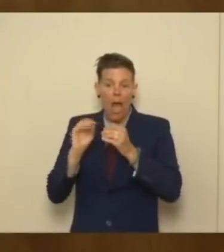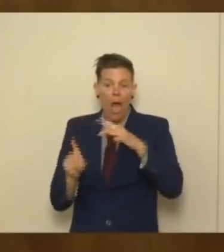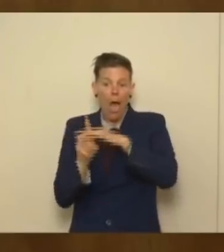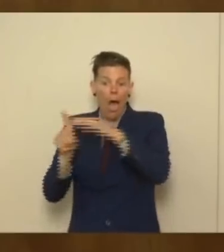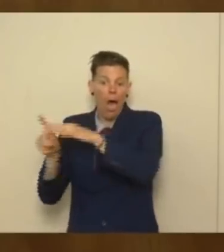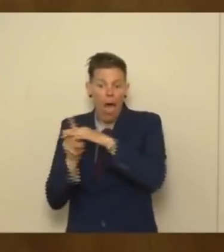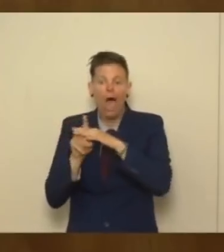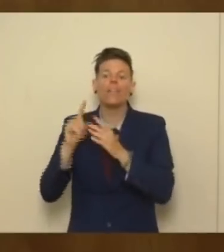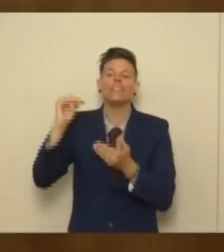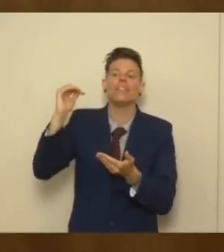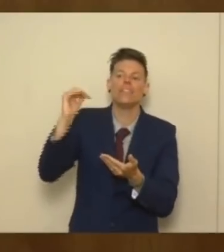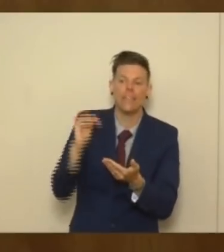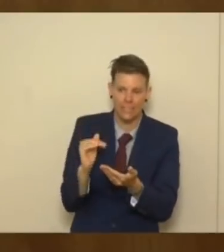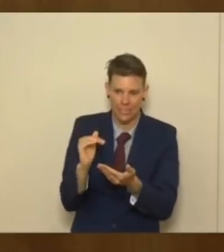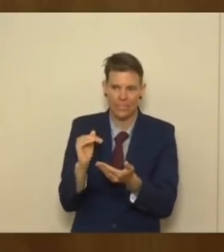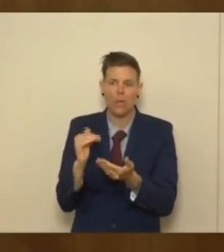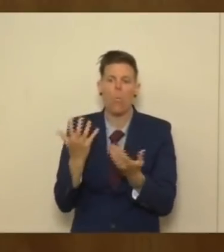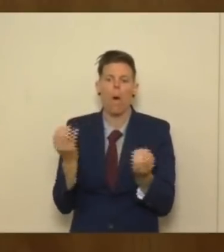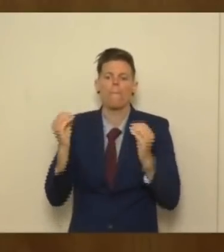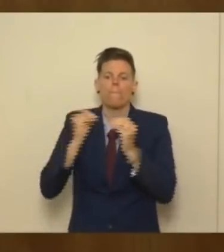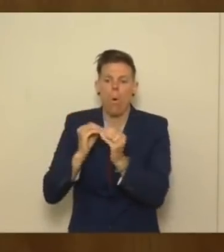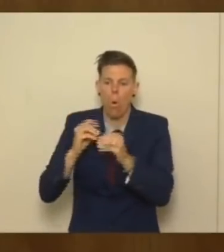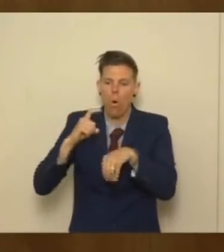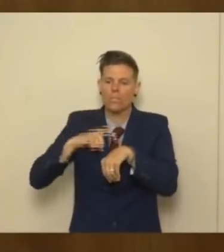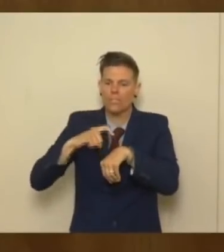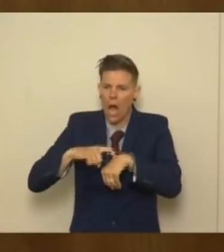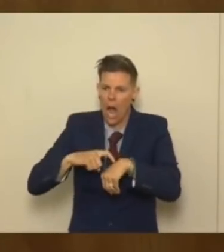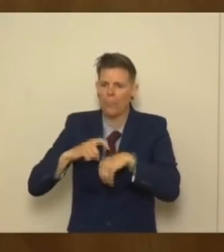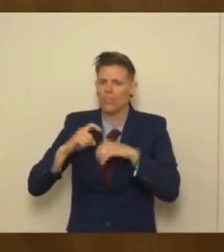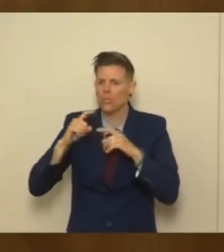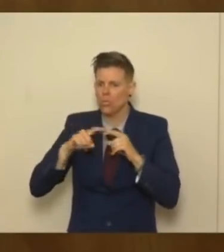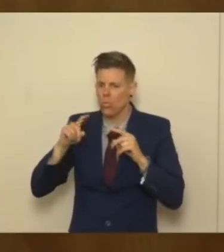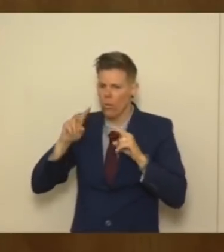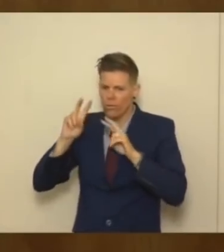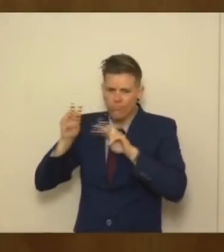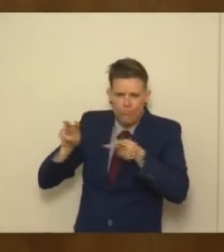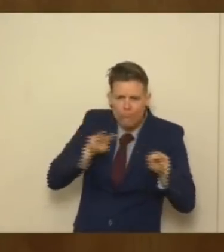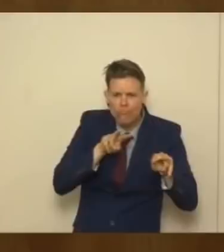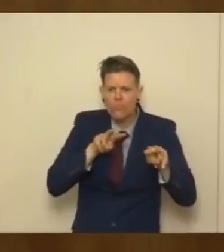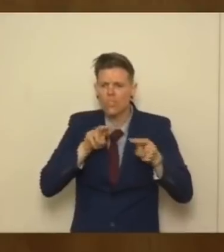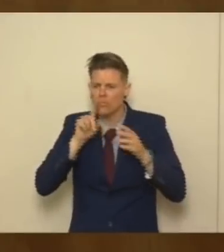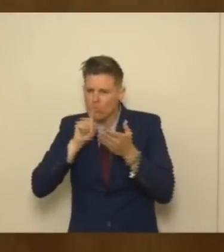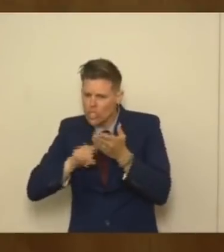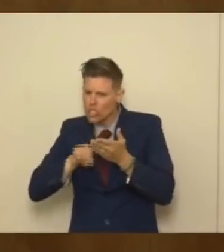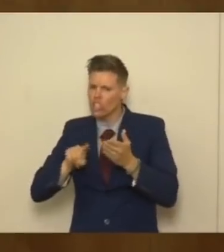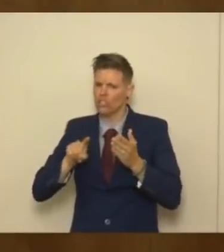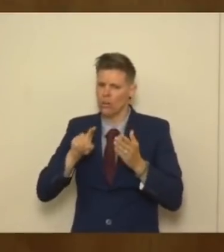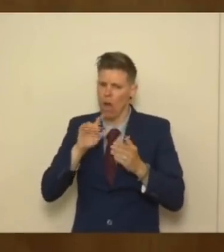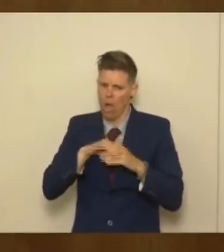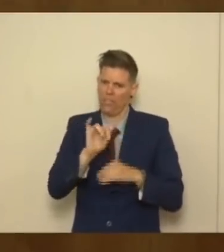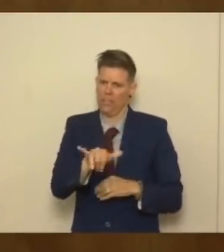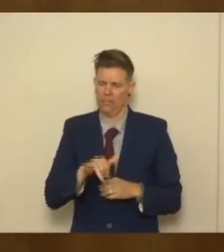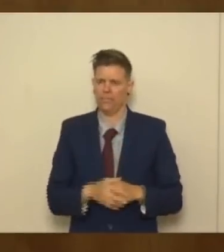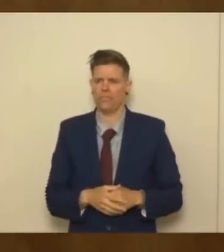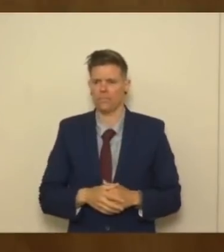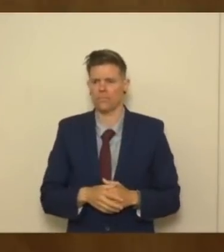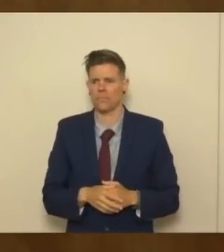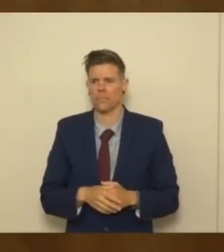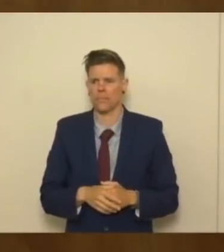most importantly, and not to rain on the parade of reopening schools, we have a teenager at home. We're excited